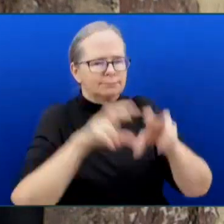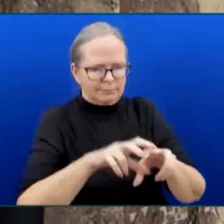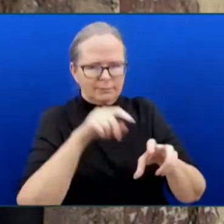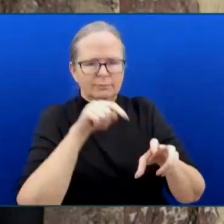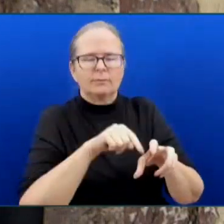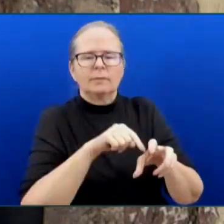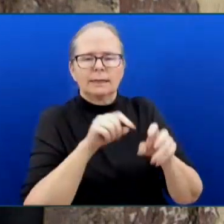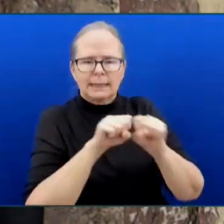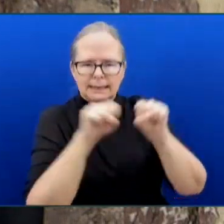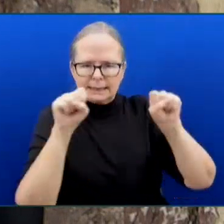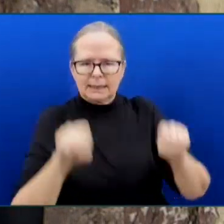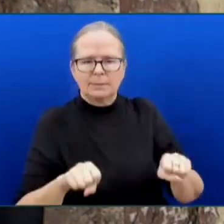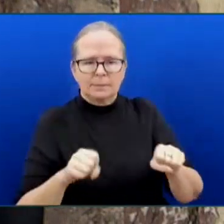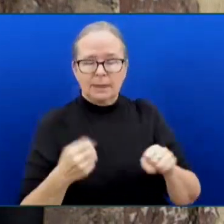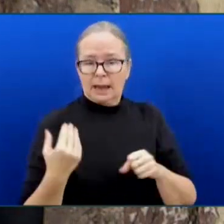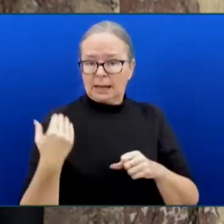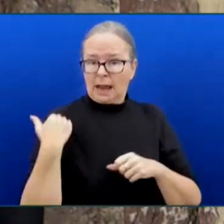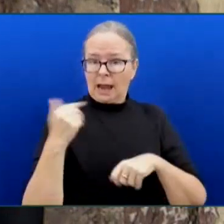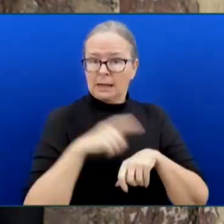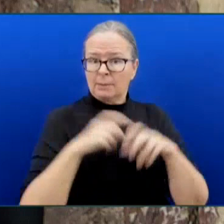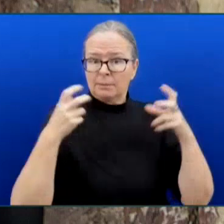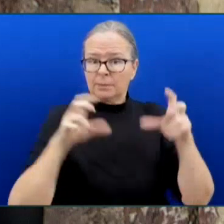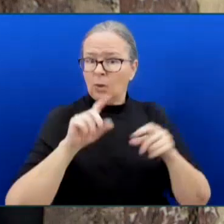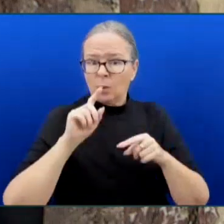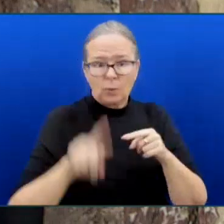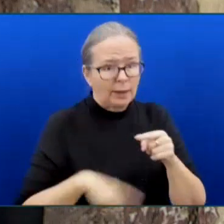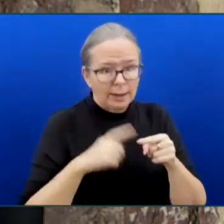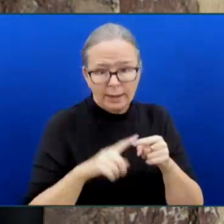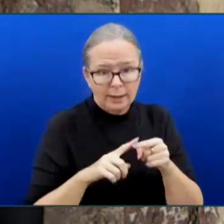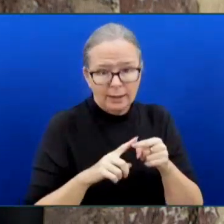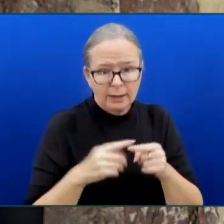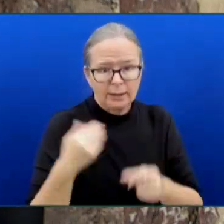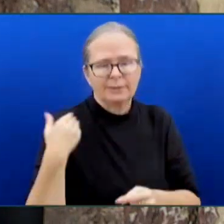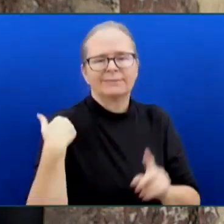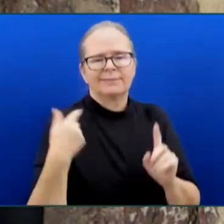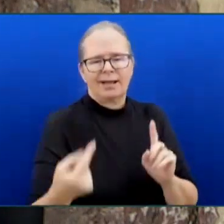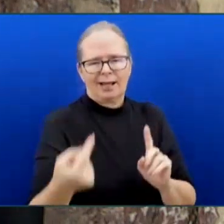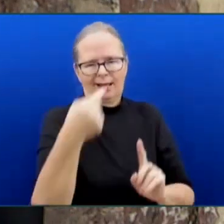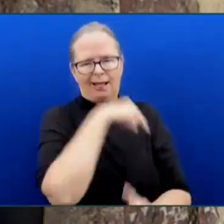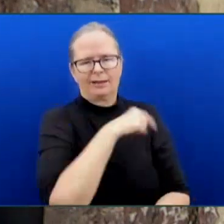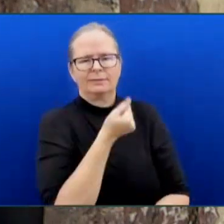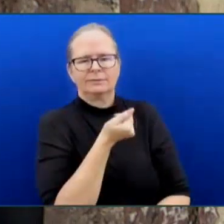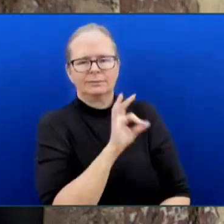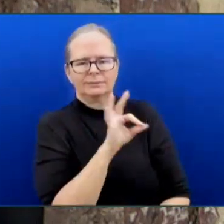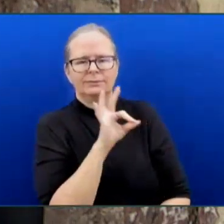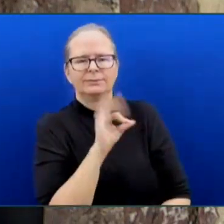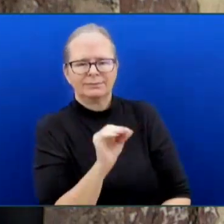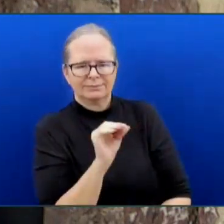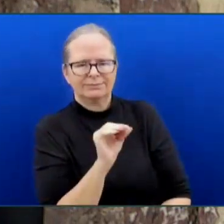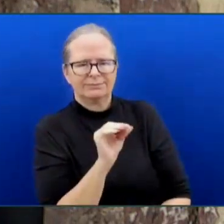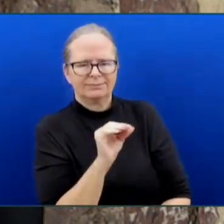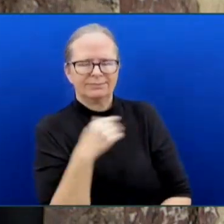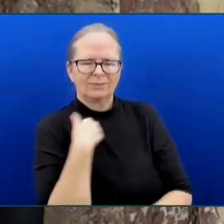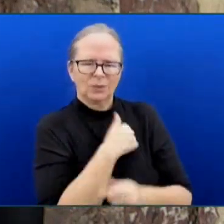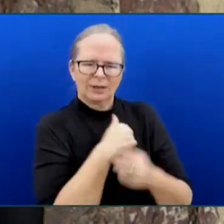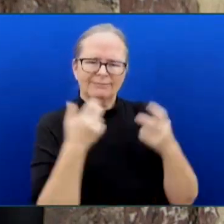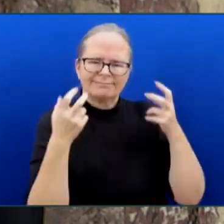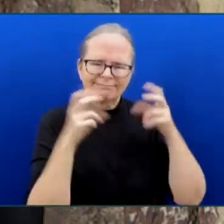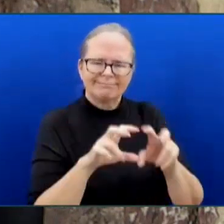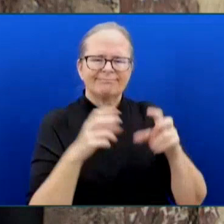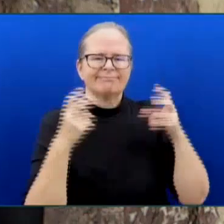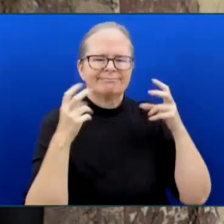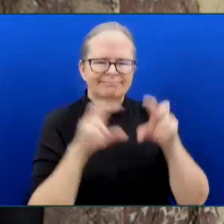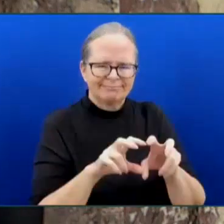An investment in every aspect of our cancer system. I just want to report to the Leader of the Opposition that since April